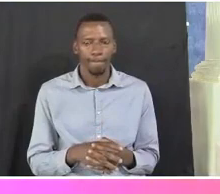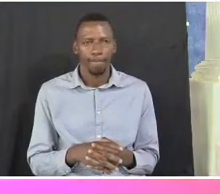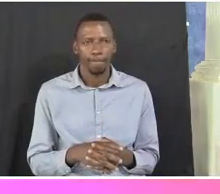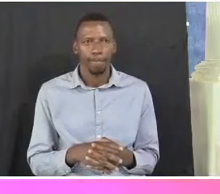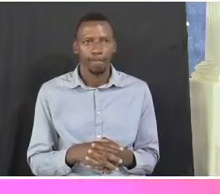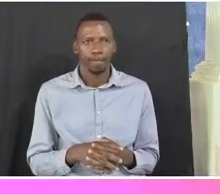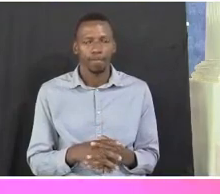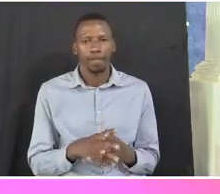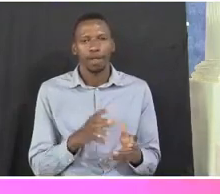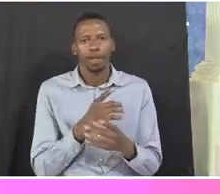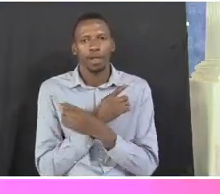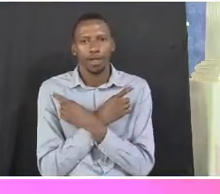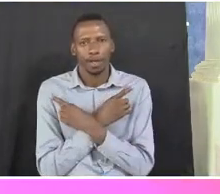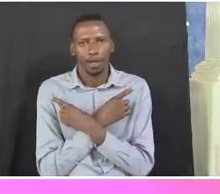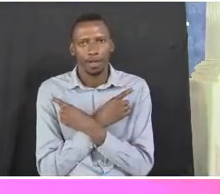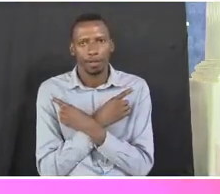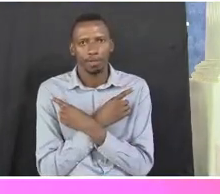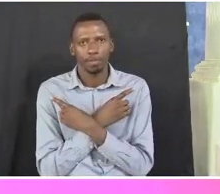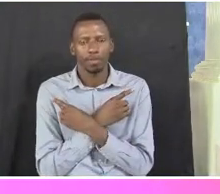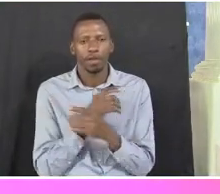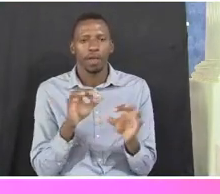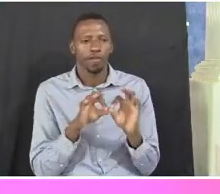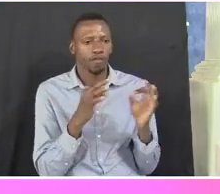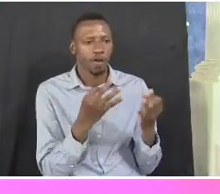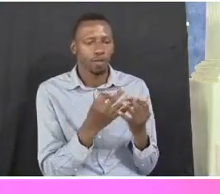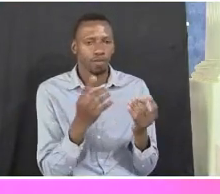Dear fellow family heads,